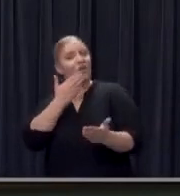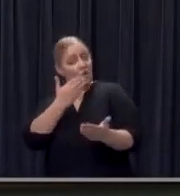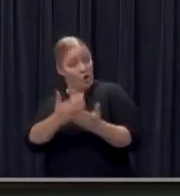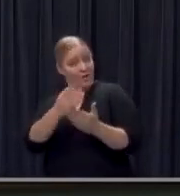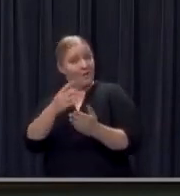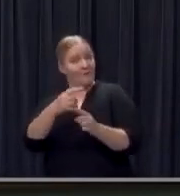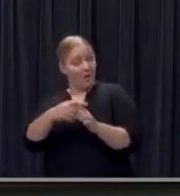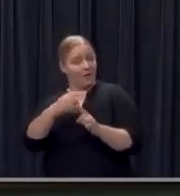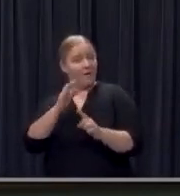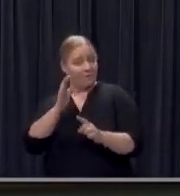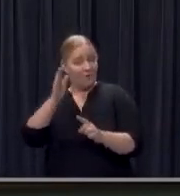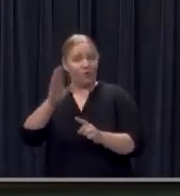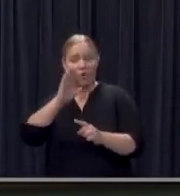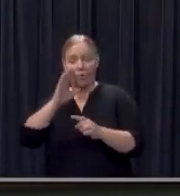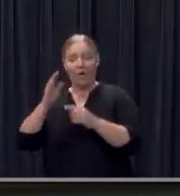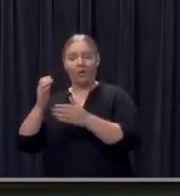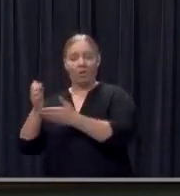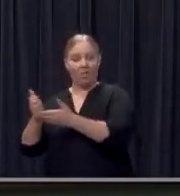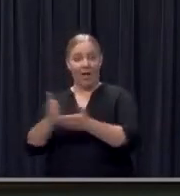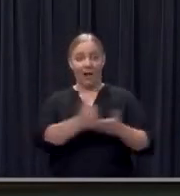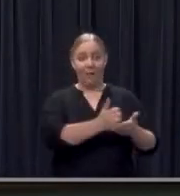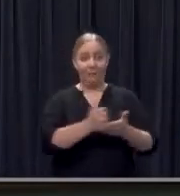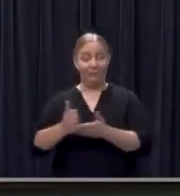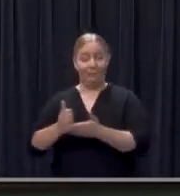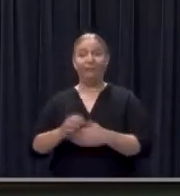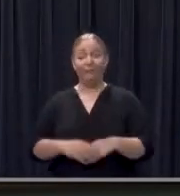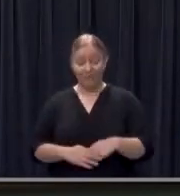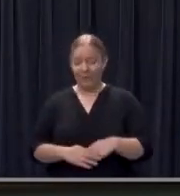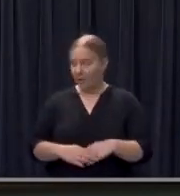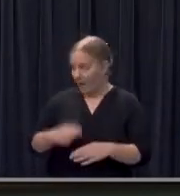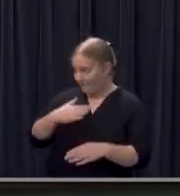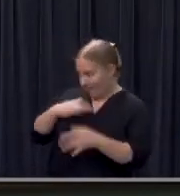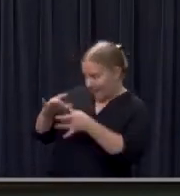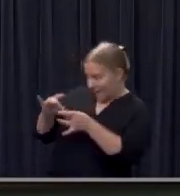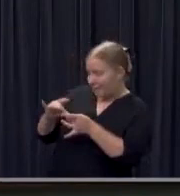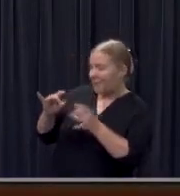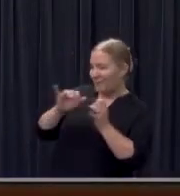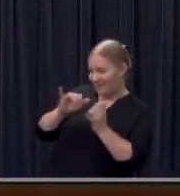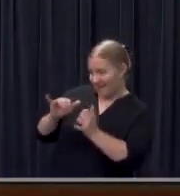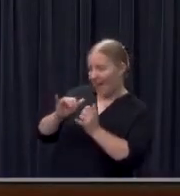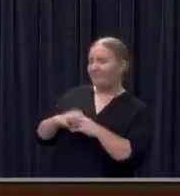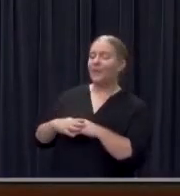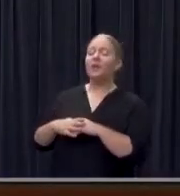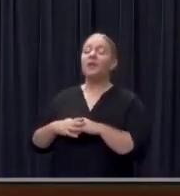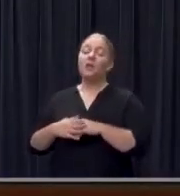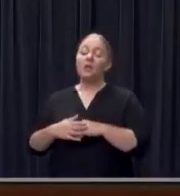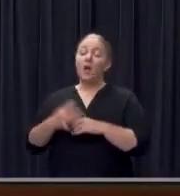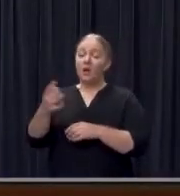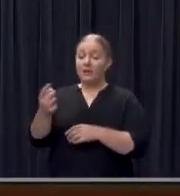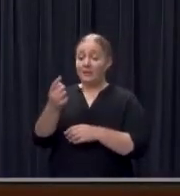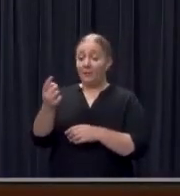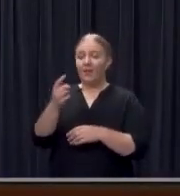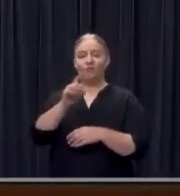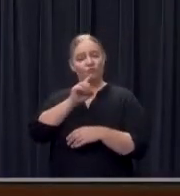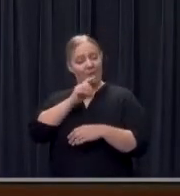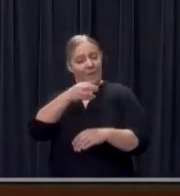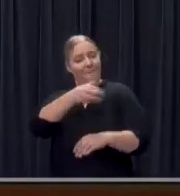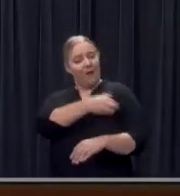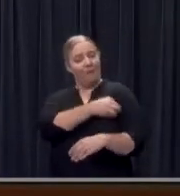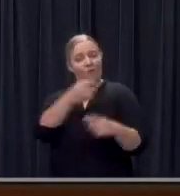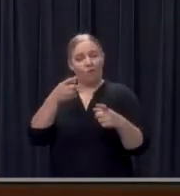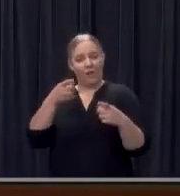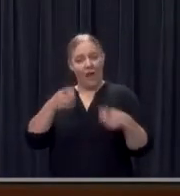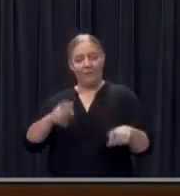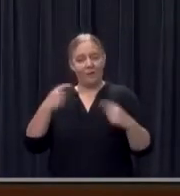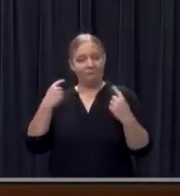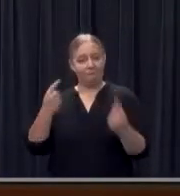That they both help each other, right? My comment was going to be kind of similar to that. One of the things that's pretty powerful that's happened